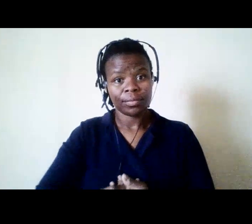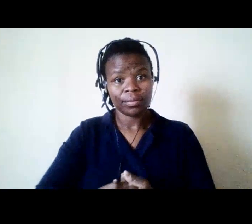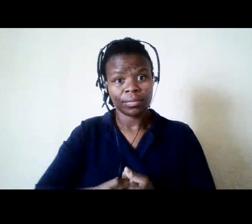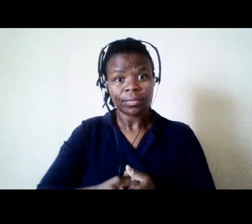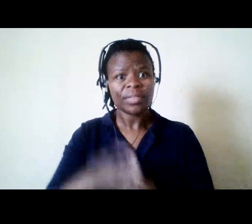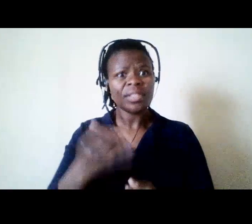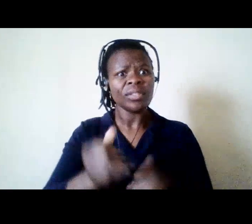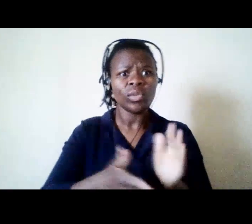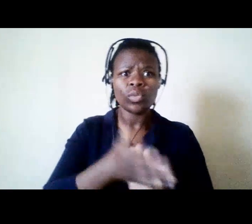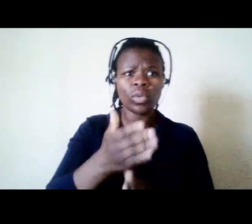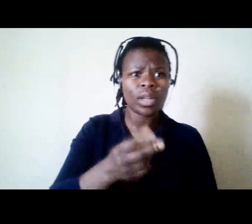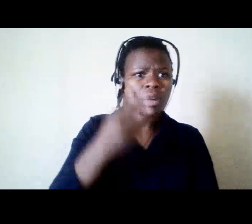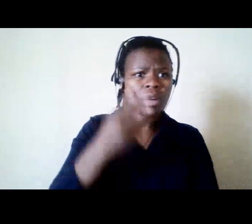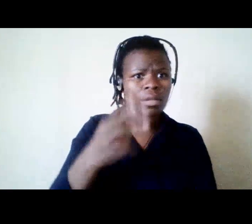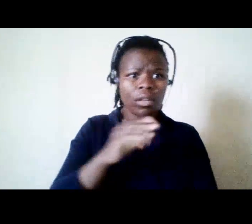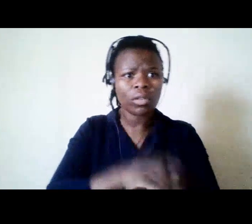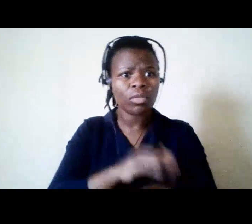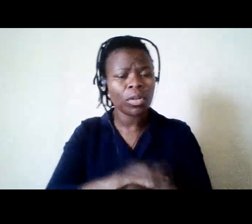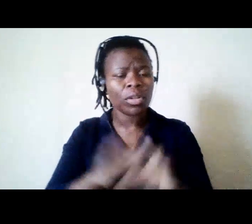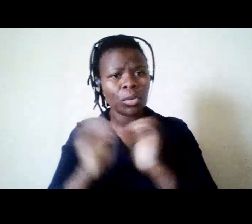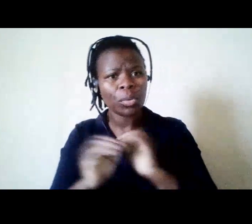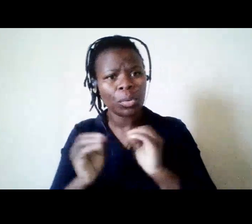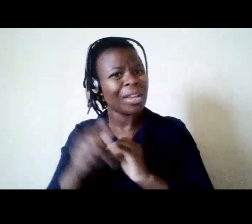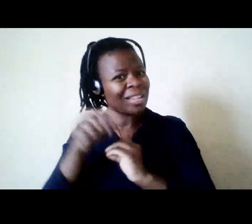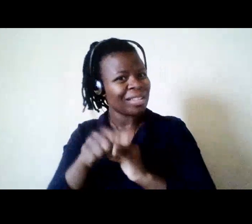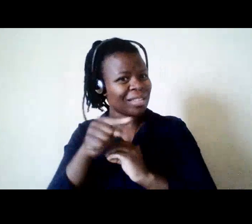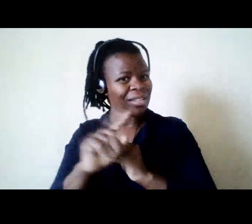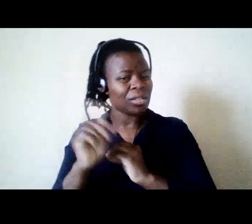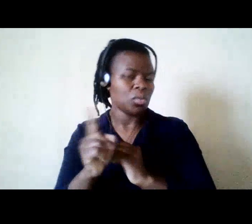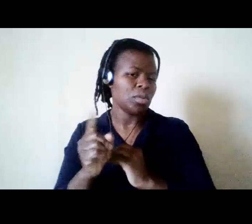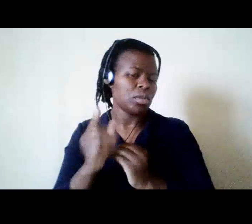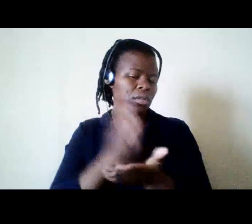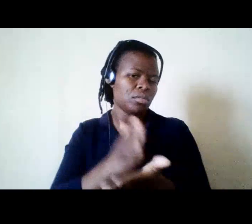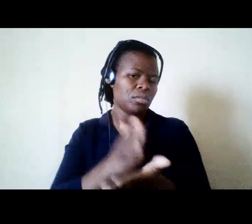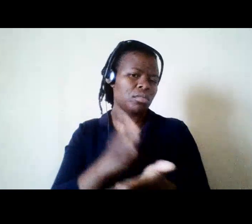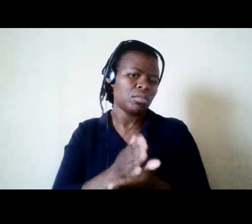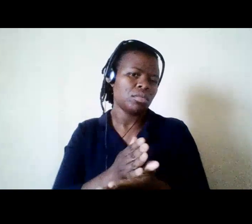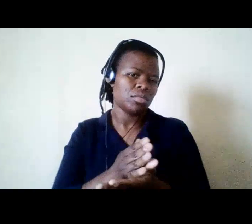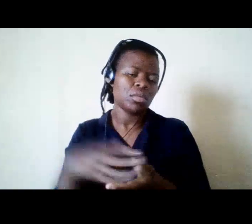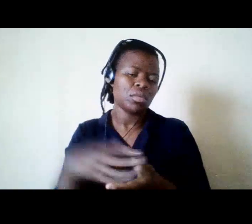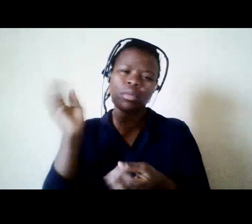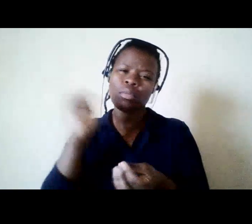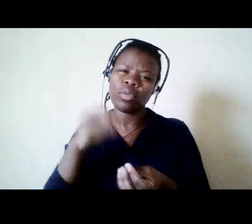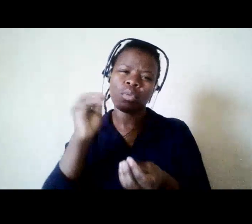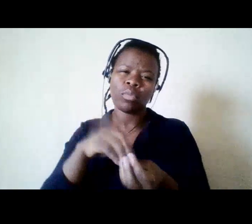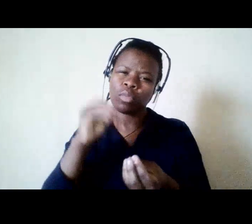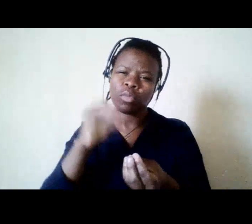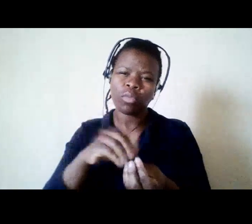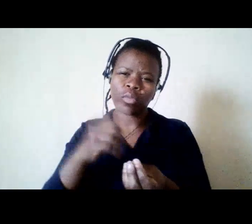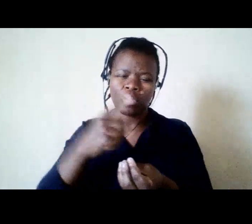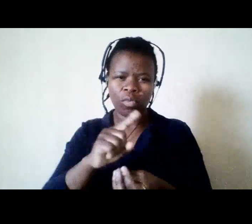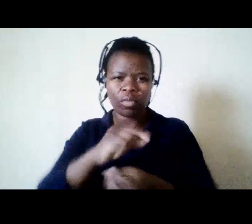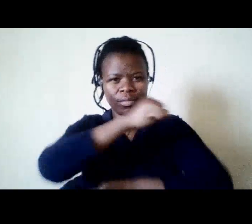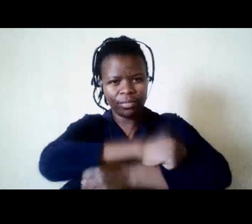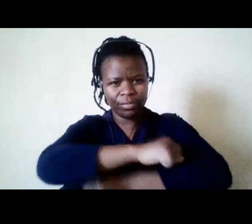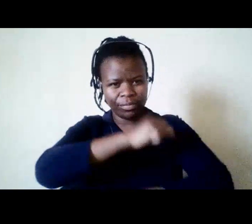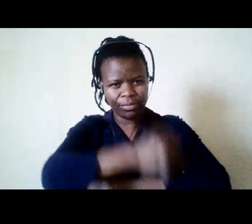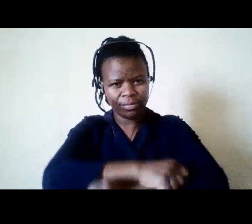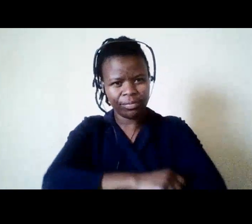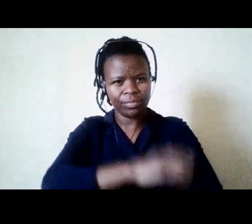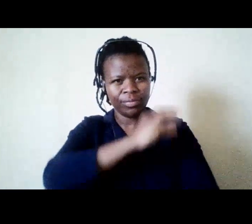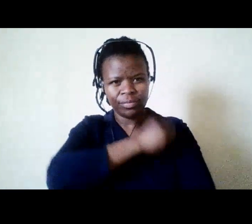is 1,000 times exacerbated for learners with severe to profound intellectual disability. Pearl is talking about it. You